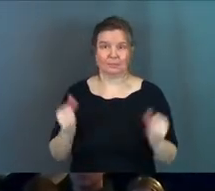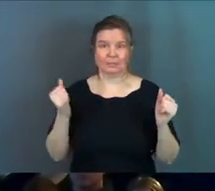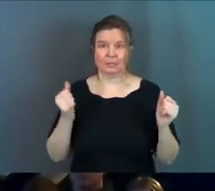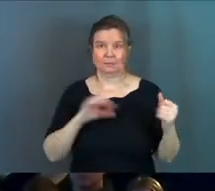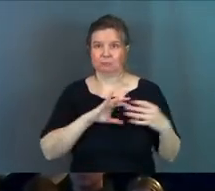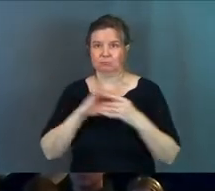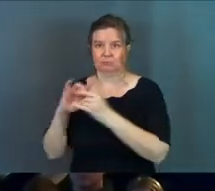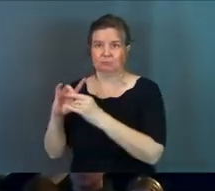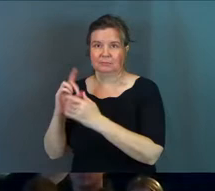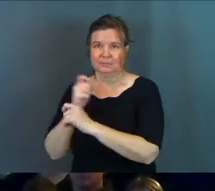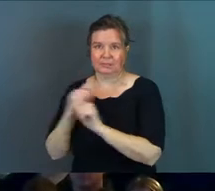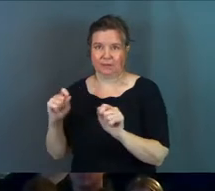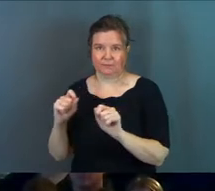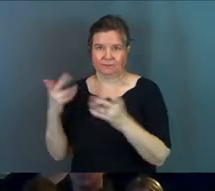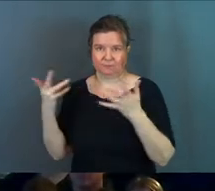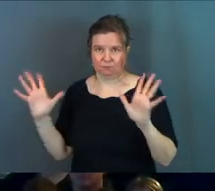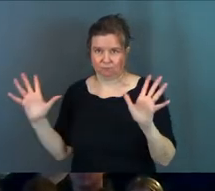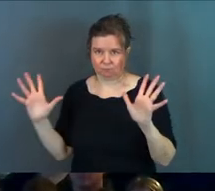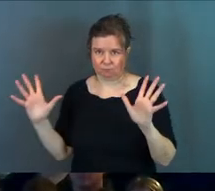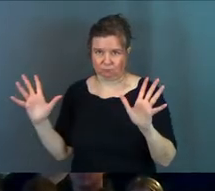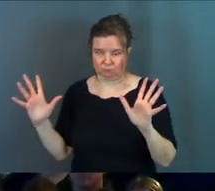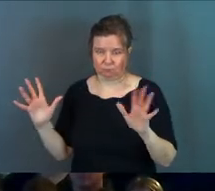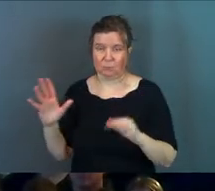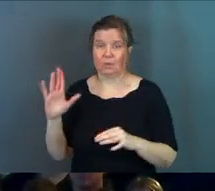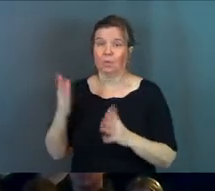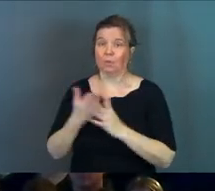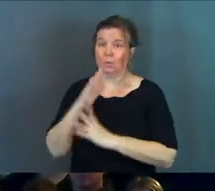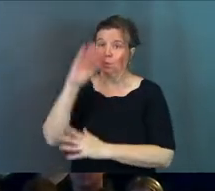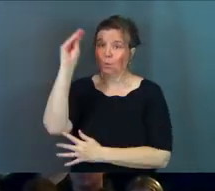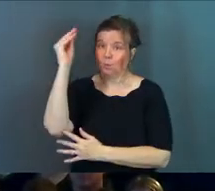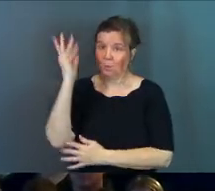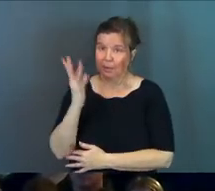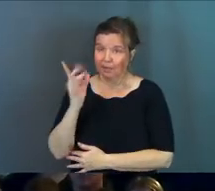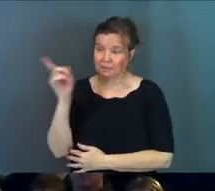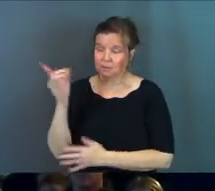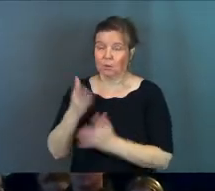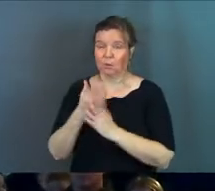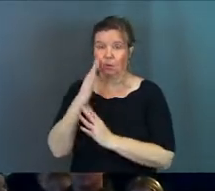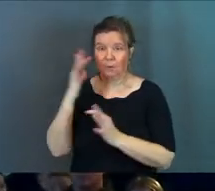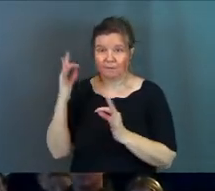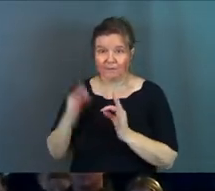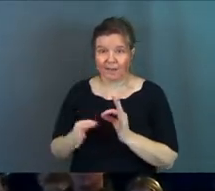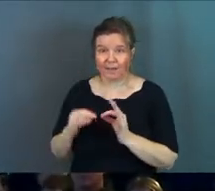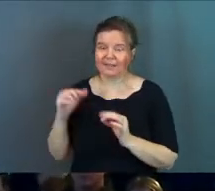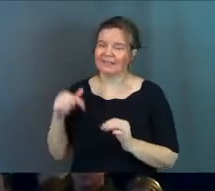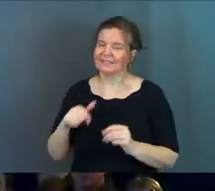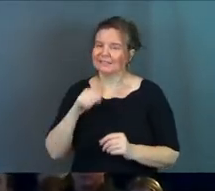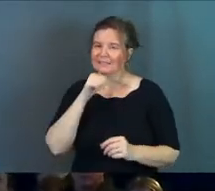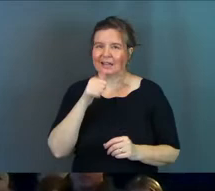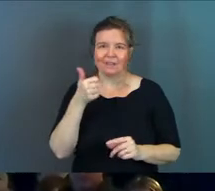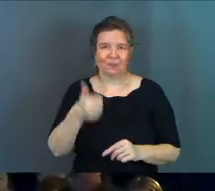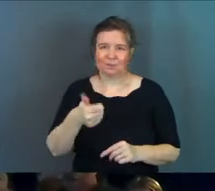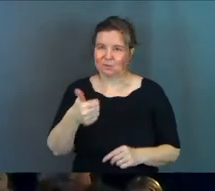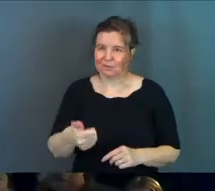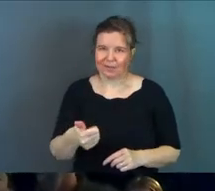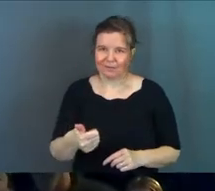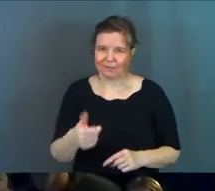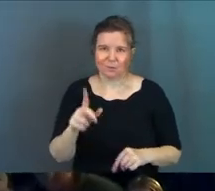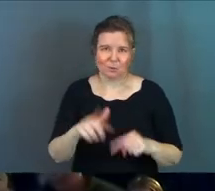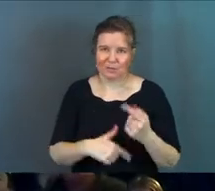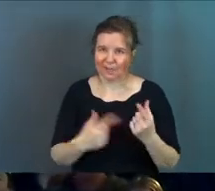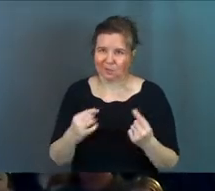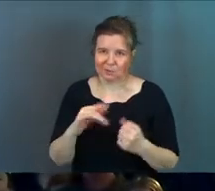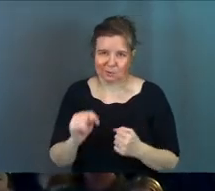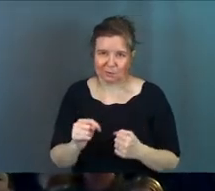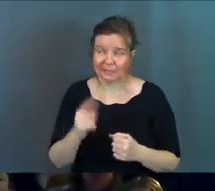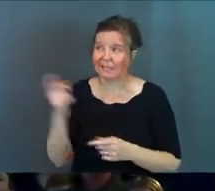immediately. And you're saved by grace through faith. And this is not of yourselves. It is the gift